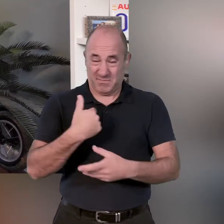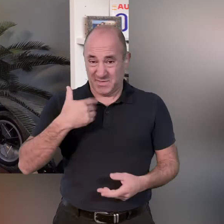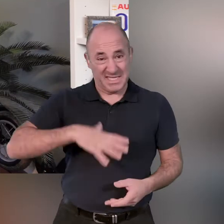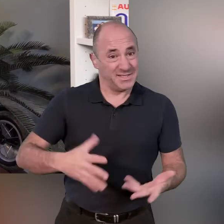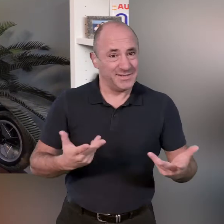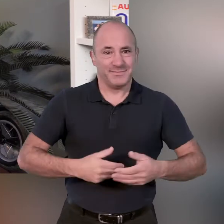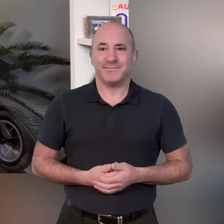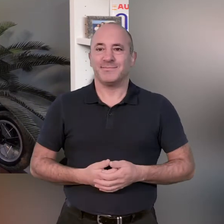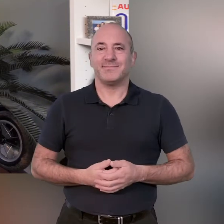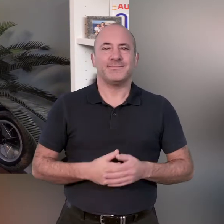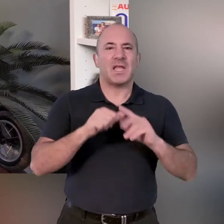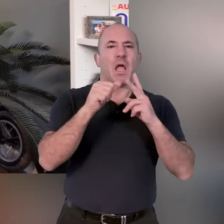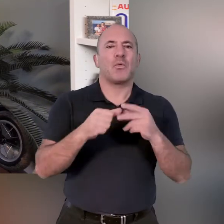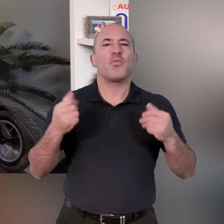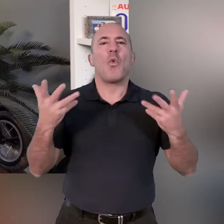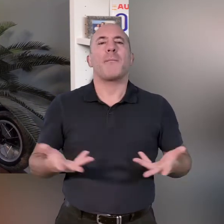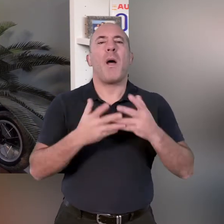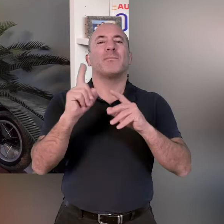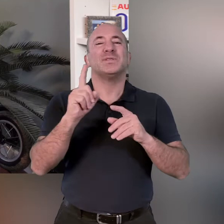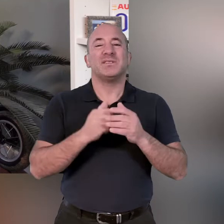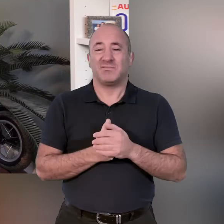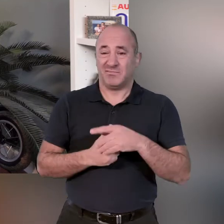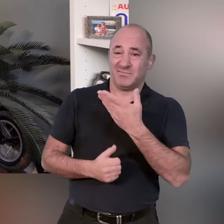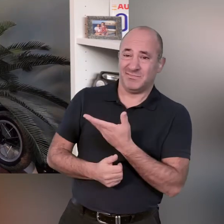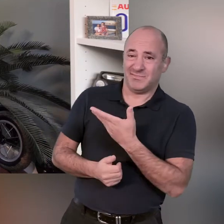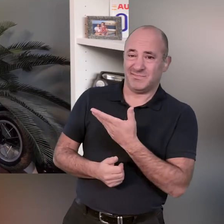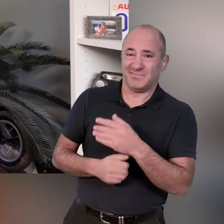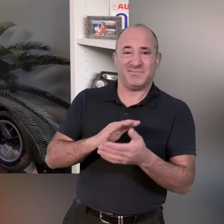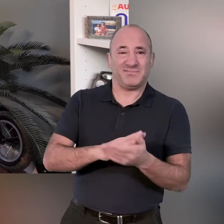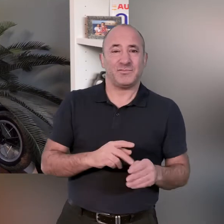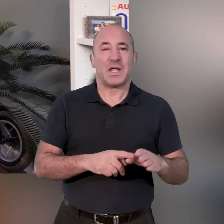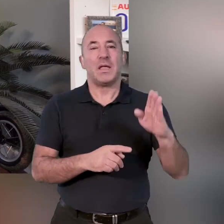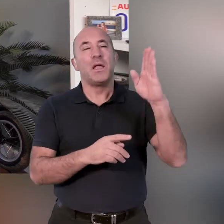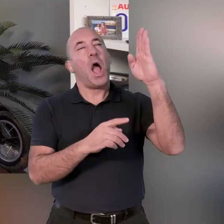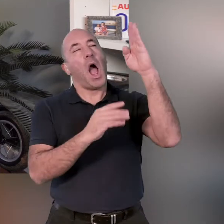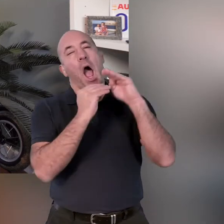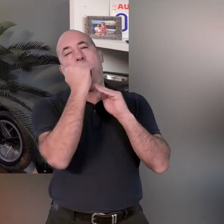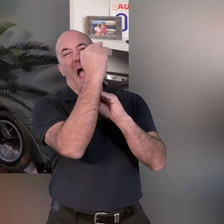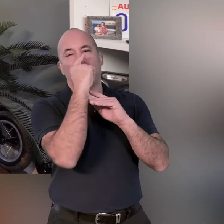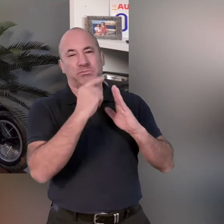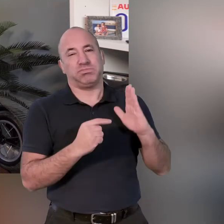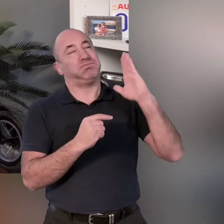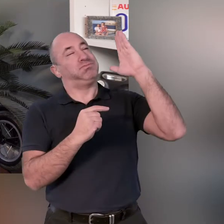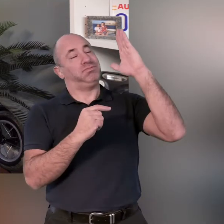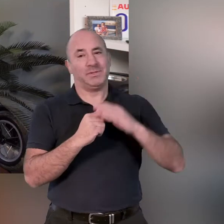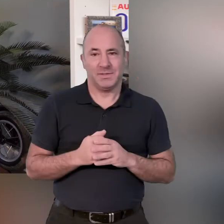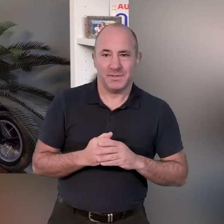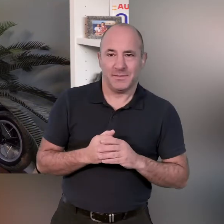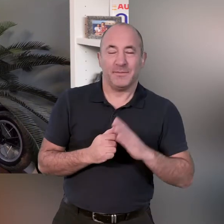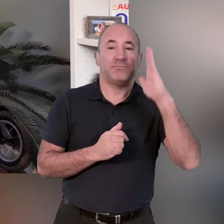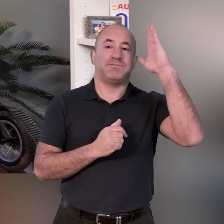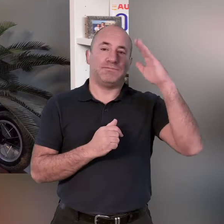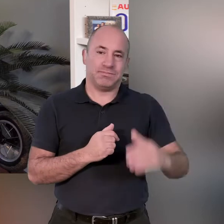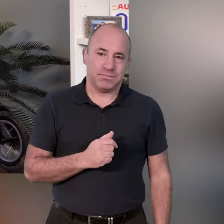from it. Next warm-up thing we're going to be doing here is taking one arm, reaching up as high as you can with it, and then back down. If you can't get all the way up,